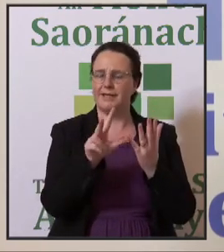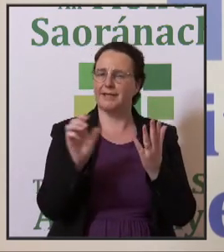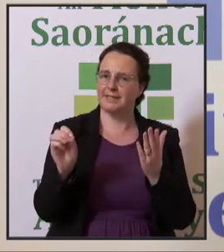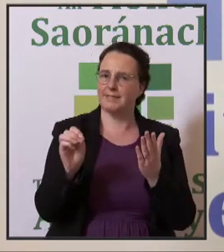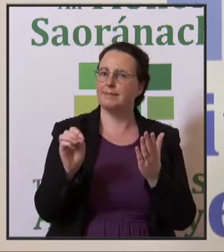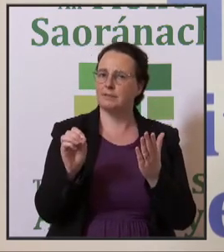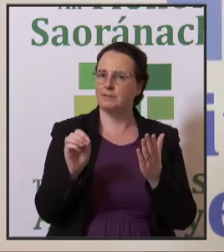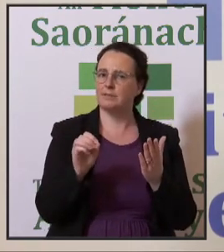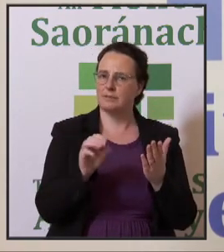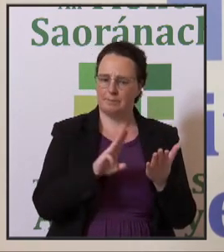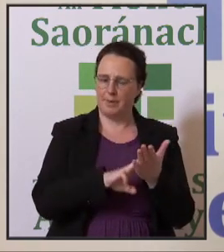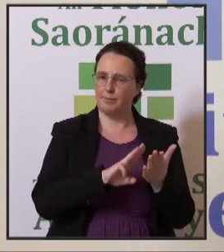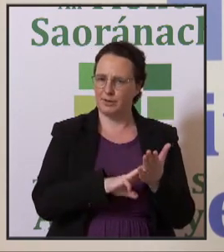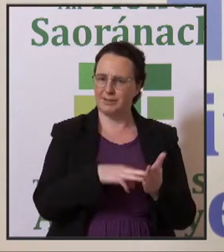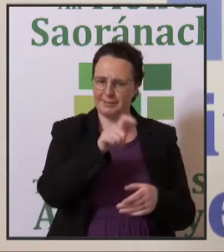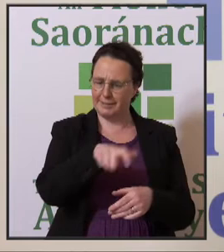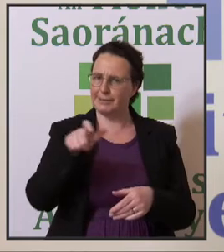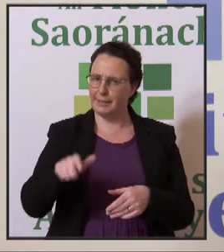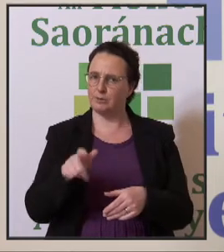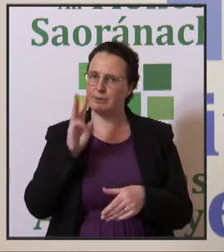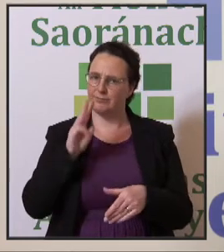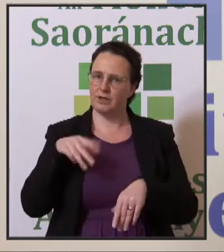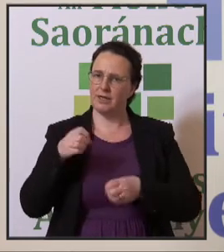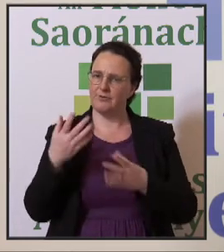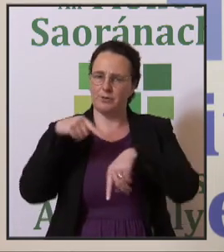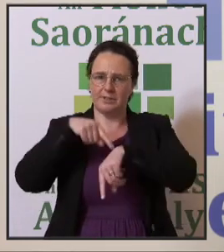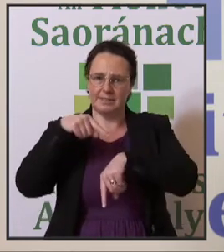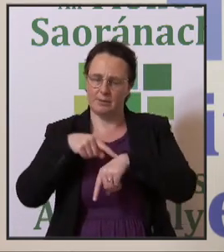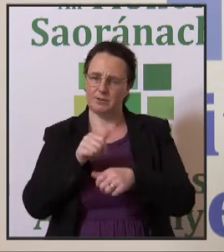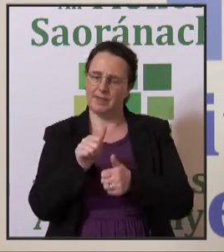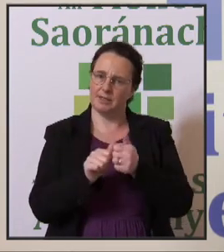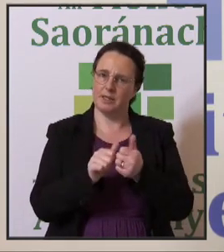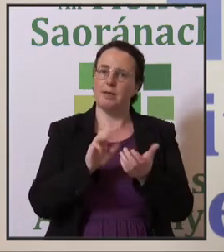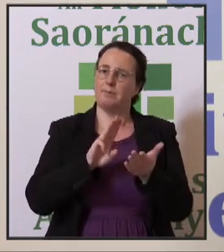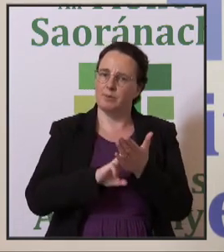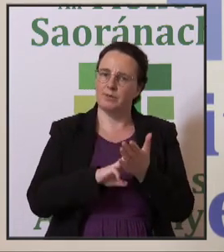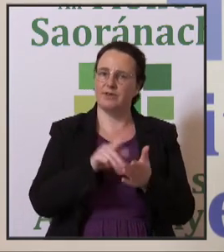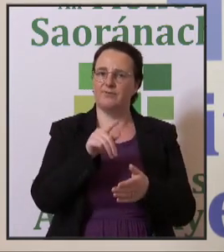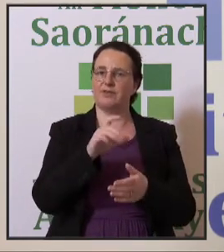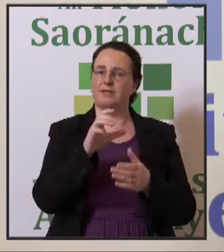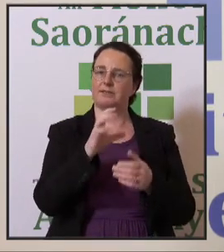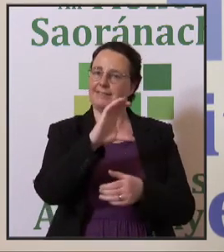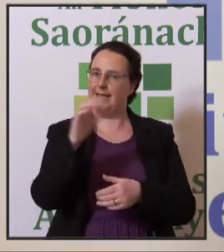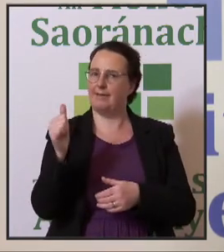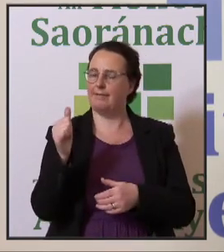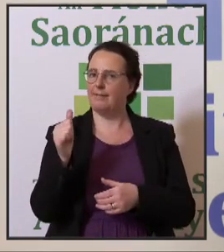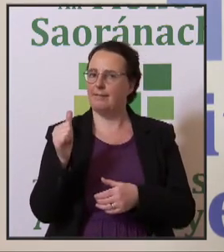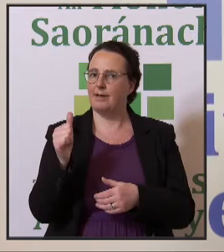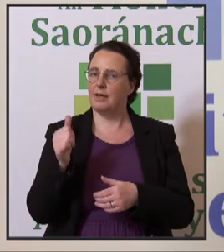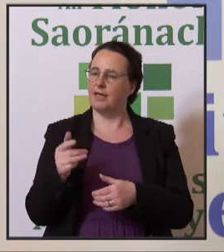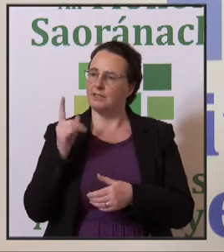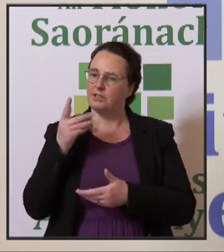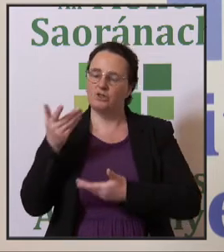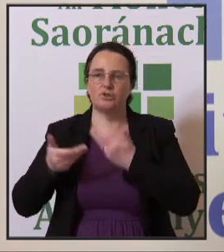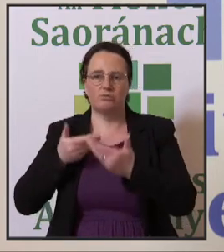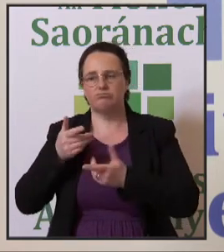have so selflessly agreed to give up their time this year to act as members of the Assembly. I spoke to a number of you this week, and I have to say